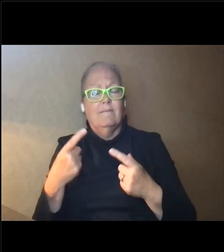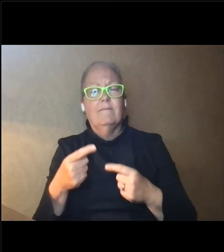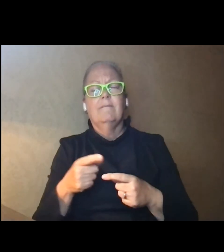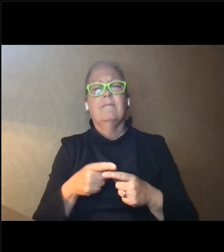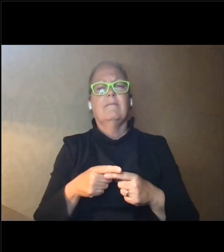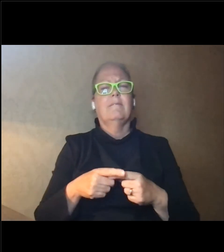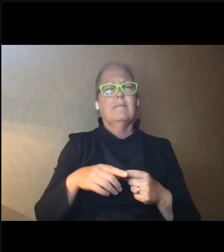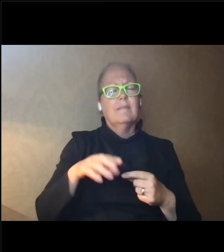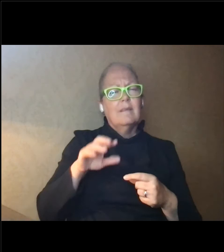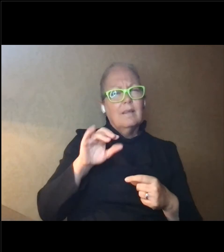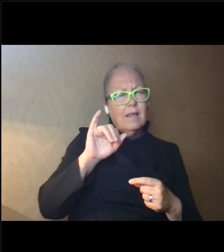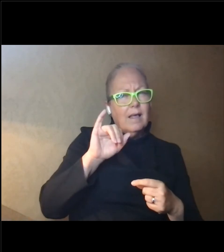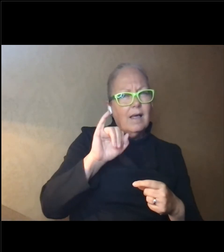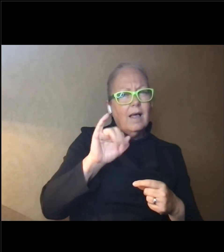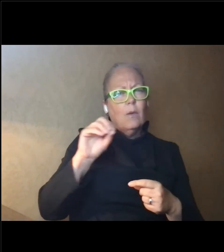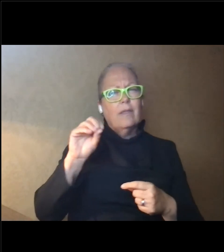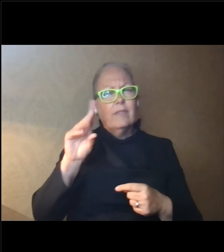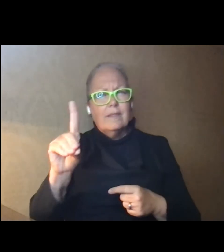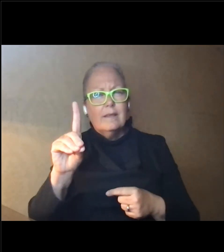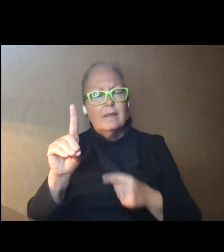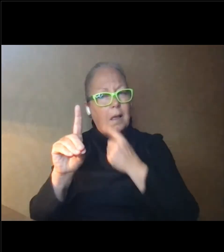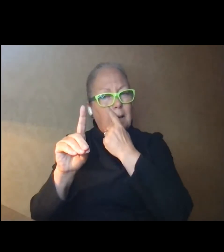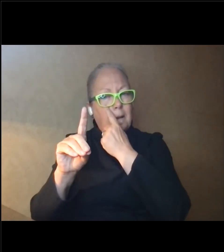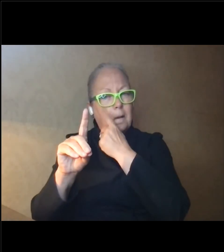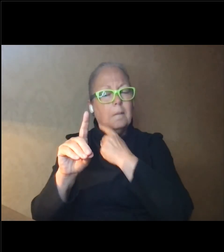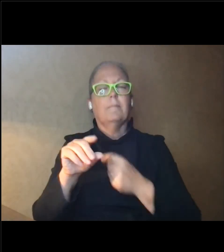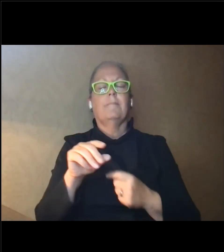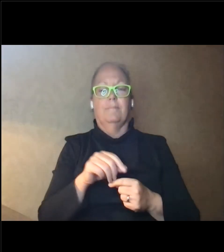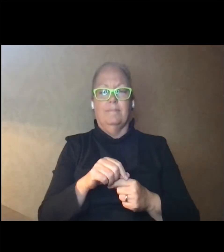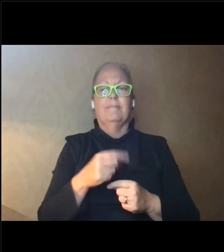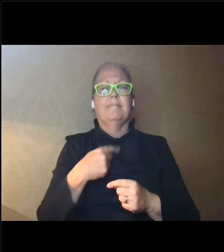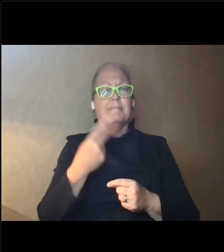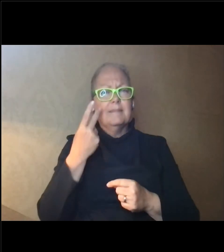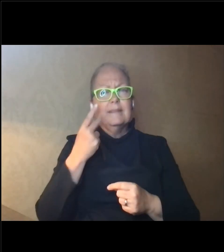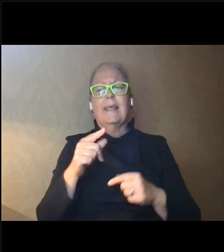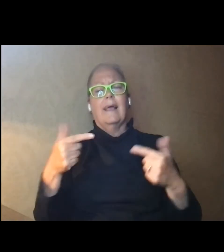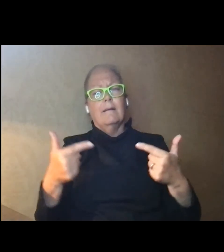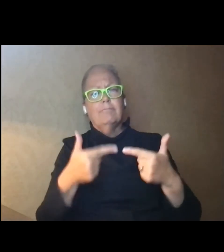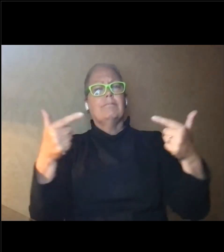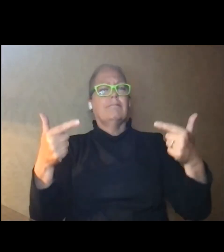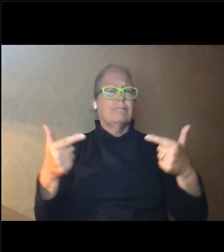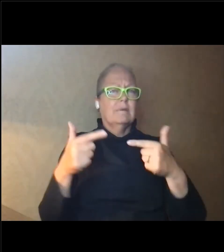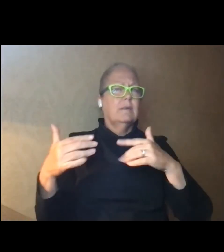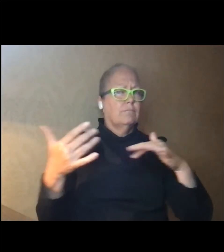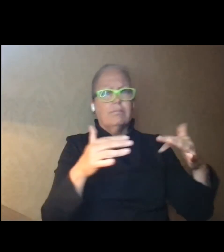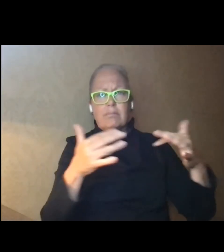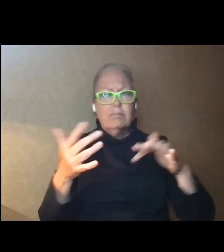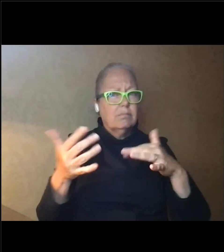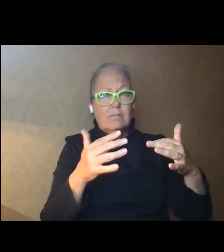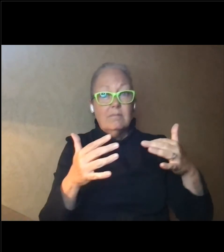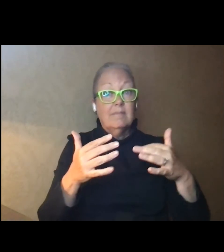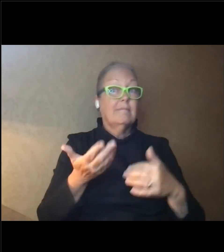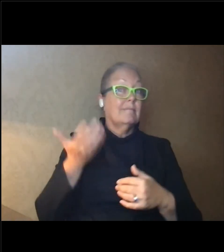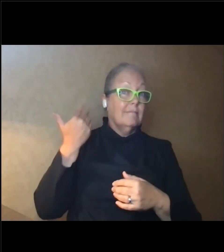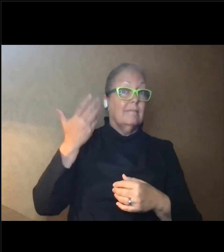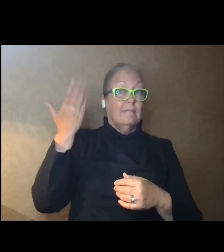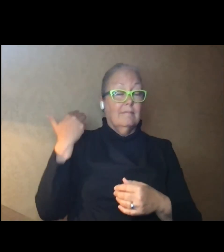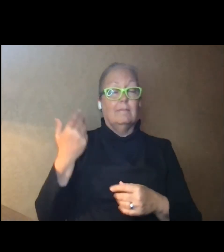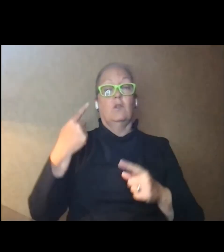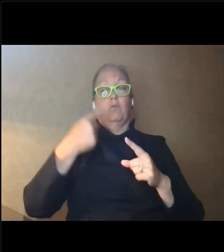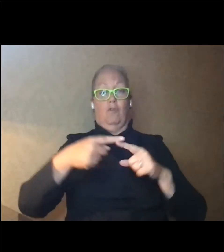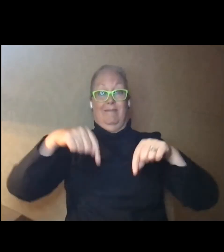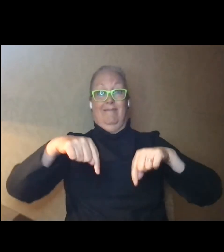unfortunately increased again due to ongoing conflicts from before, and especially now also during this conflict that